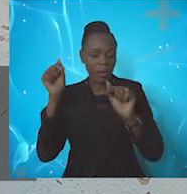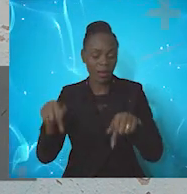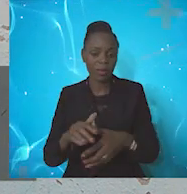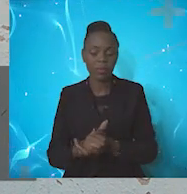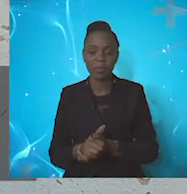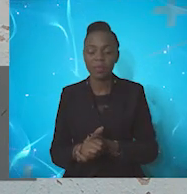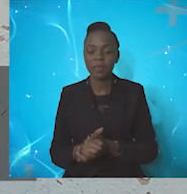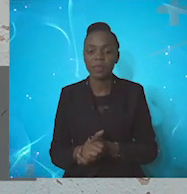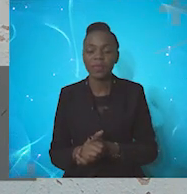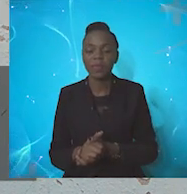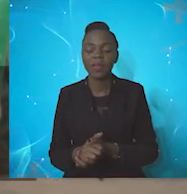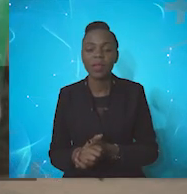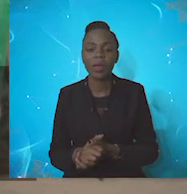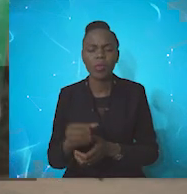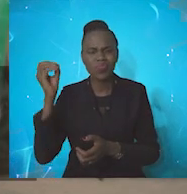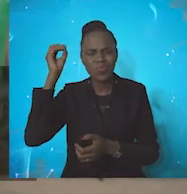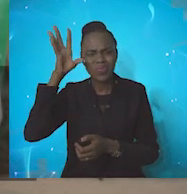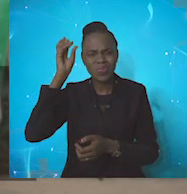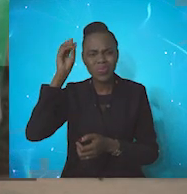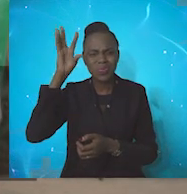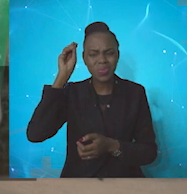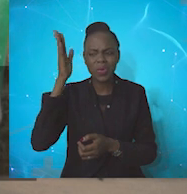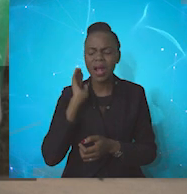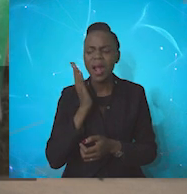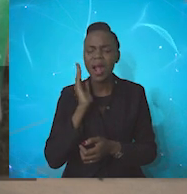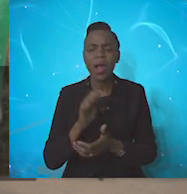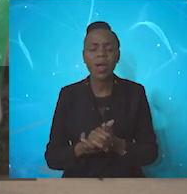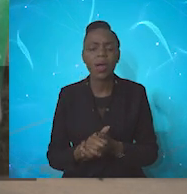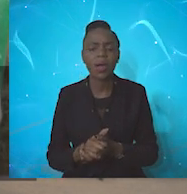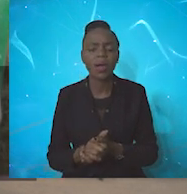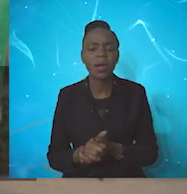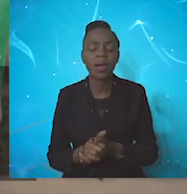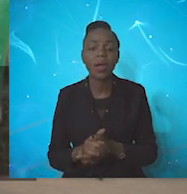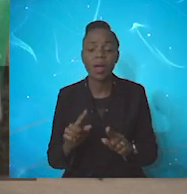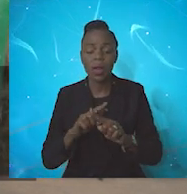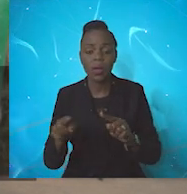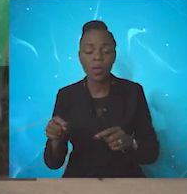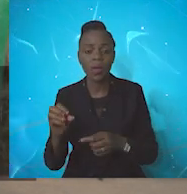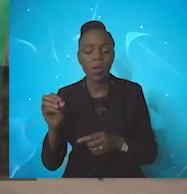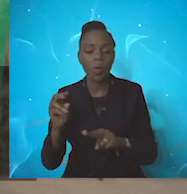Ndiko nozapika lokuti mukuti mandipoteka kwa mpiri. Kuti singa nga.